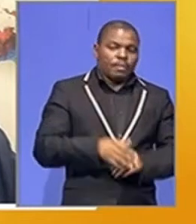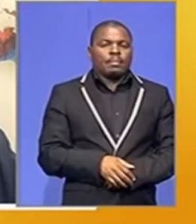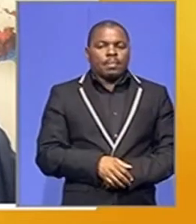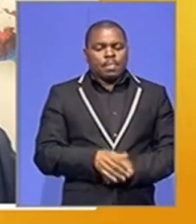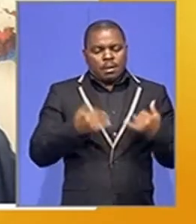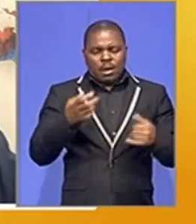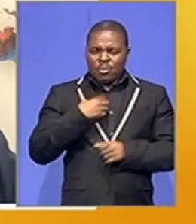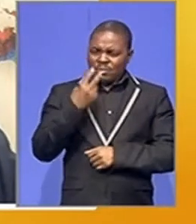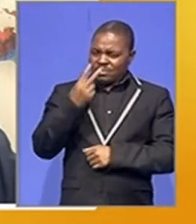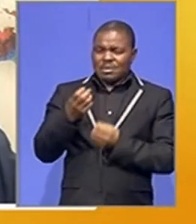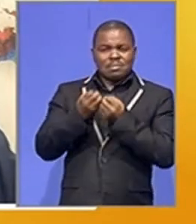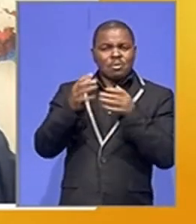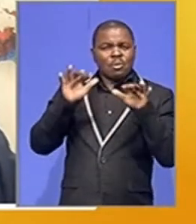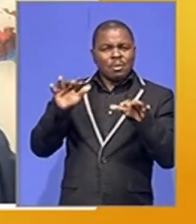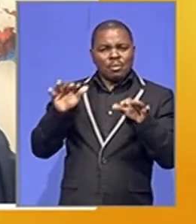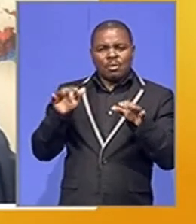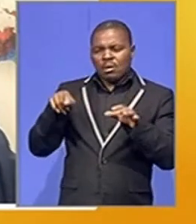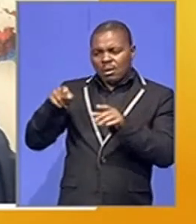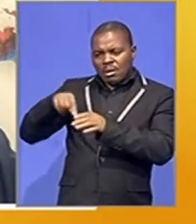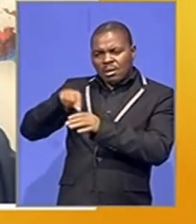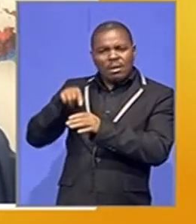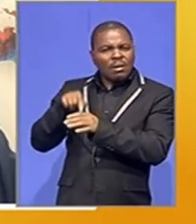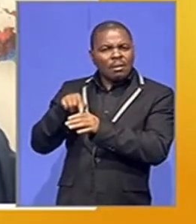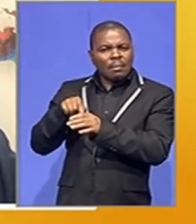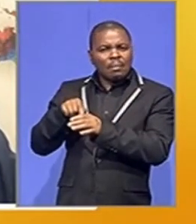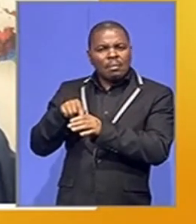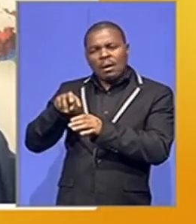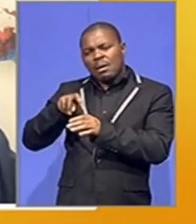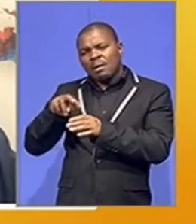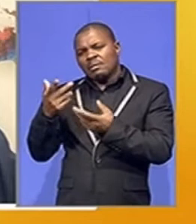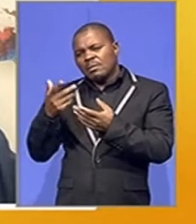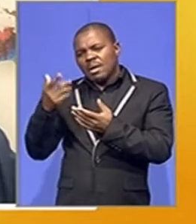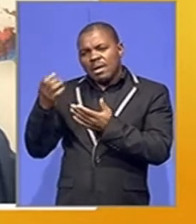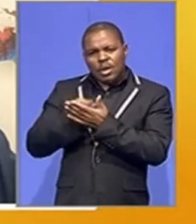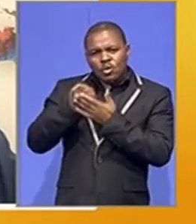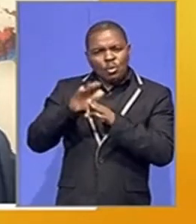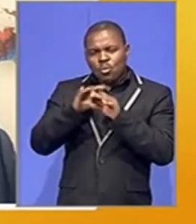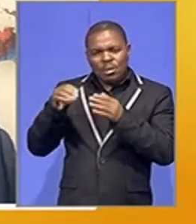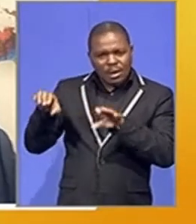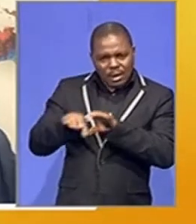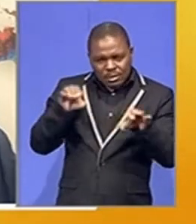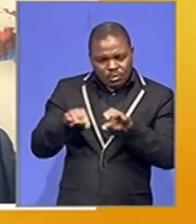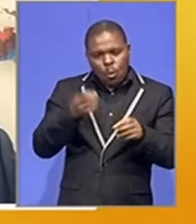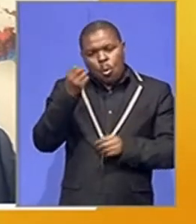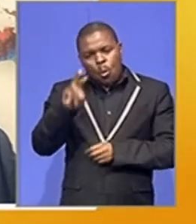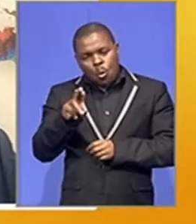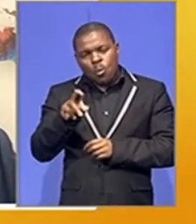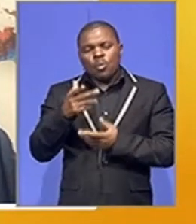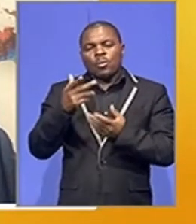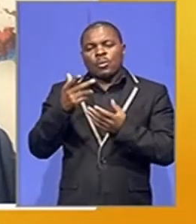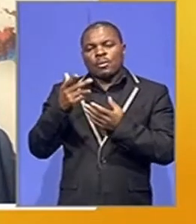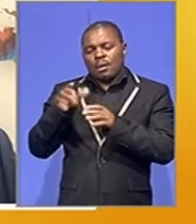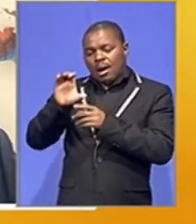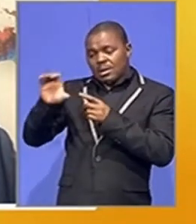are seeing more people coming out of what we call other not economically active, or from the economically